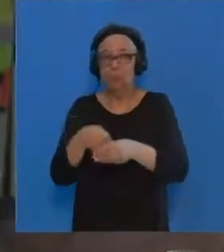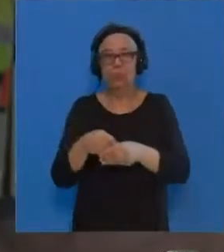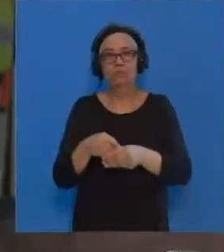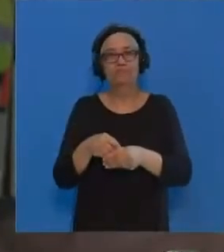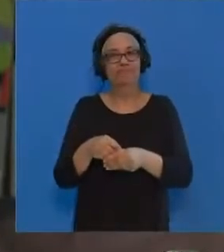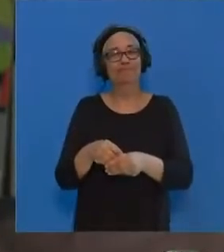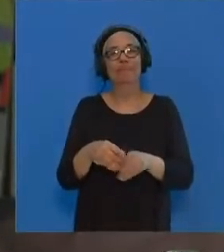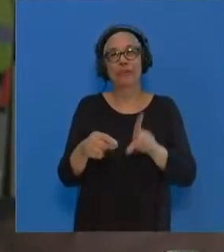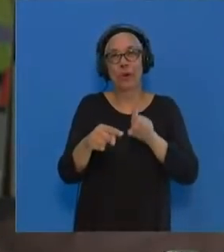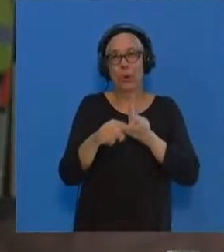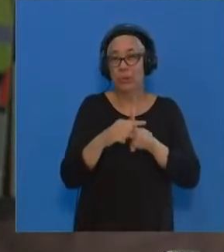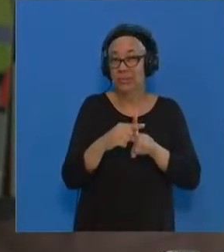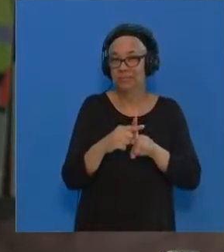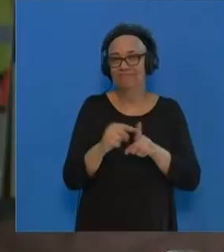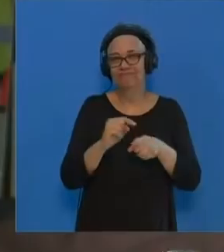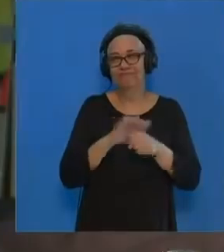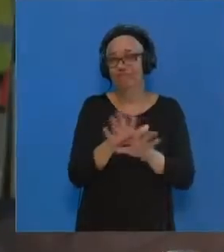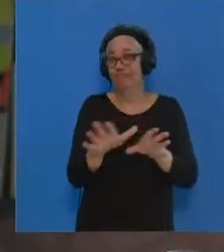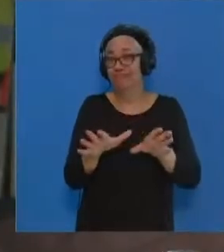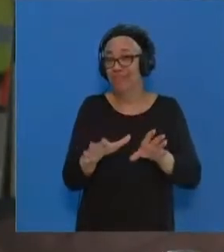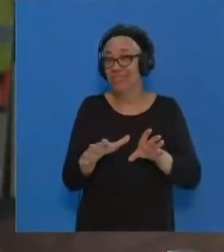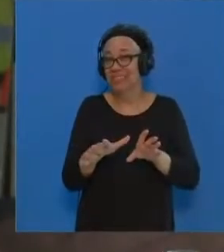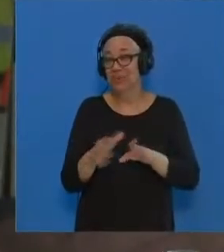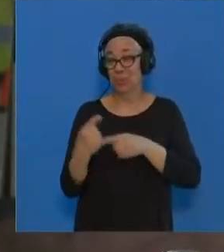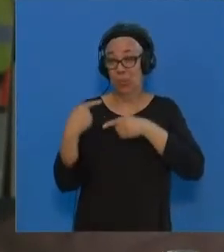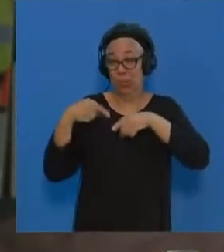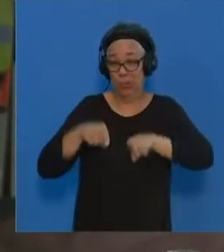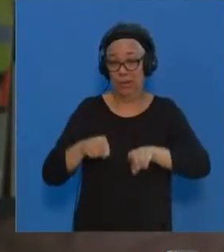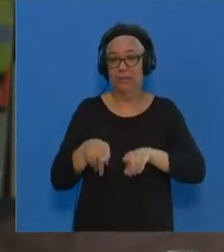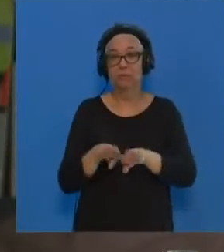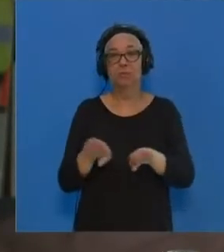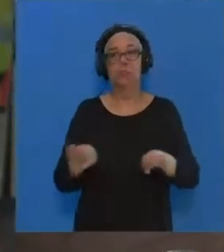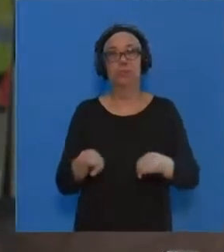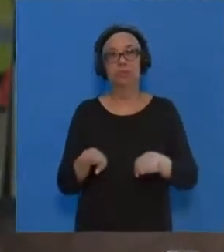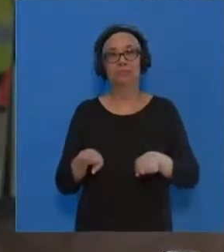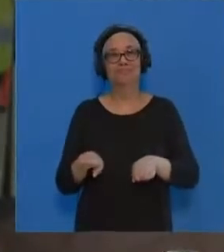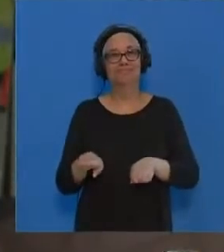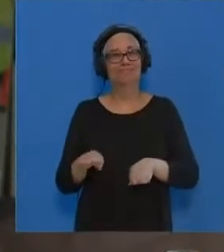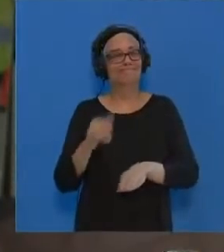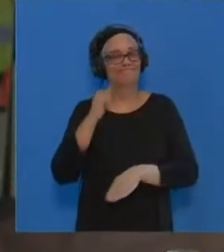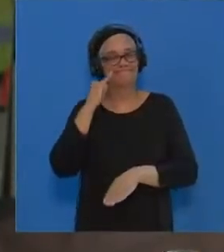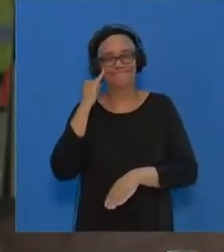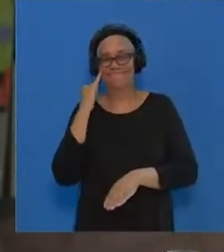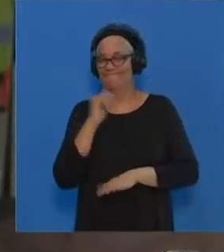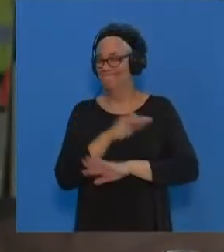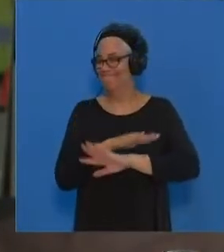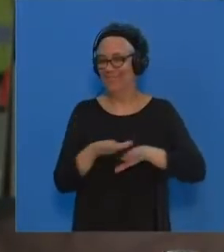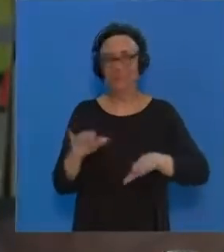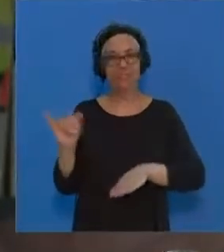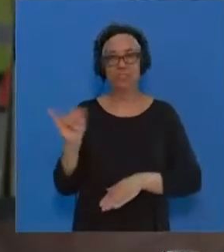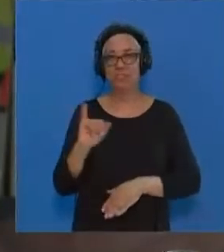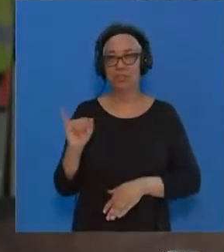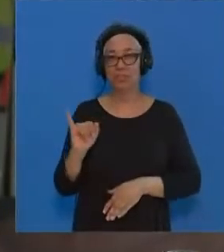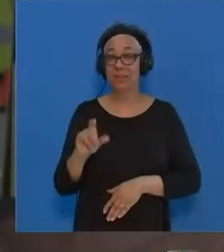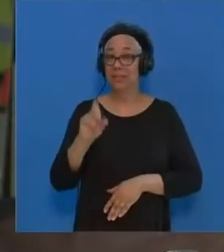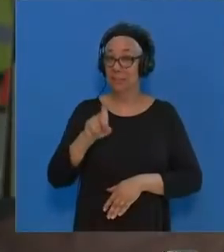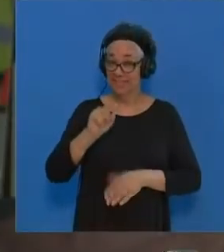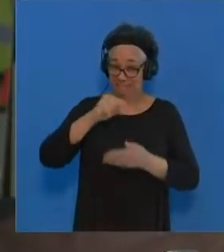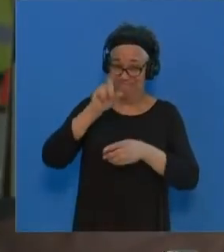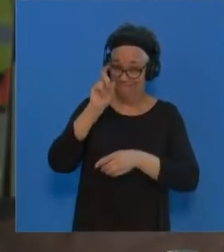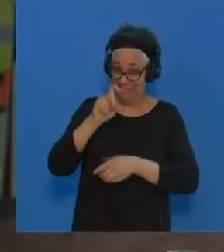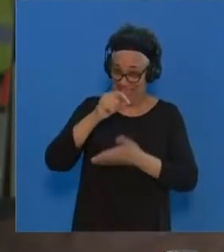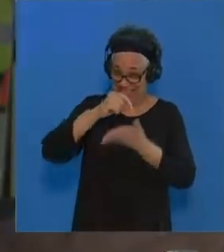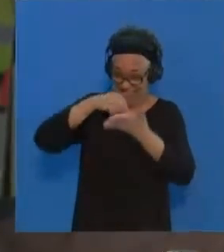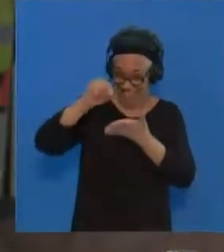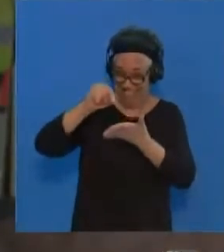to a positive COVID-19 diagnosis while in Bermuda. If they are not traveling with insurance, they must tick the box that states